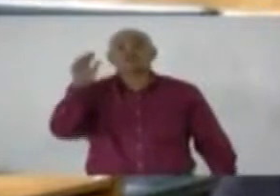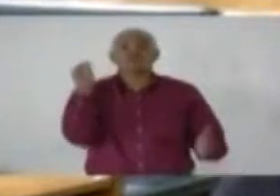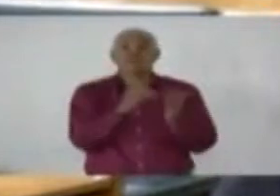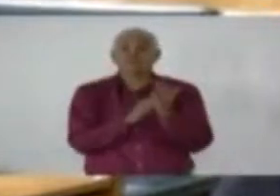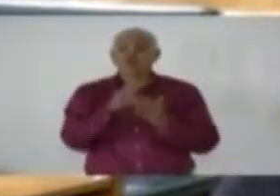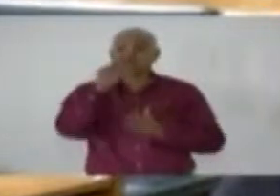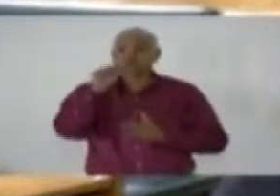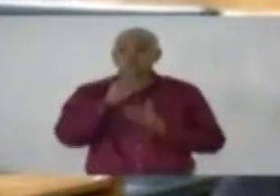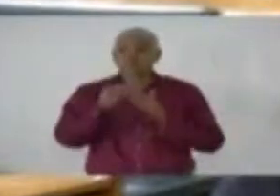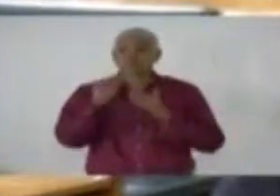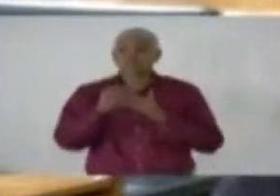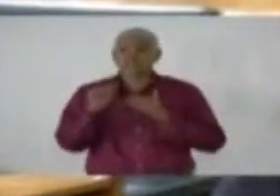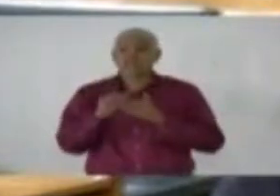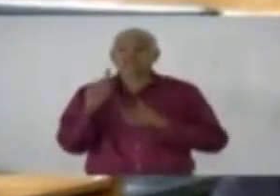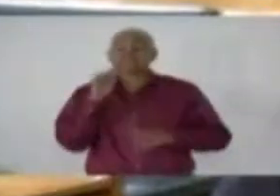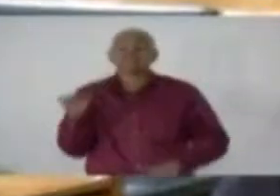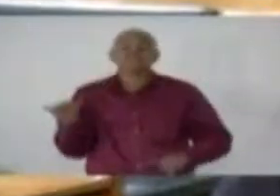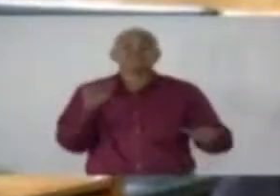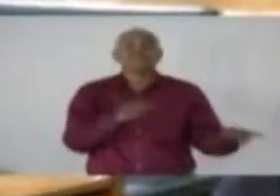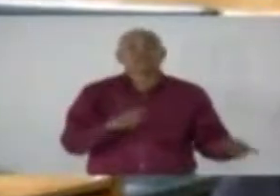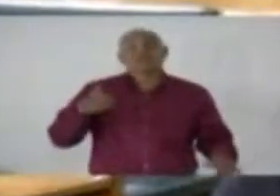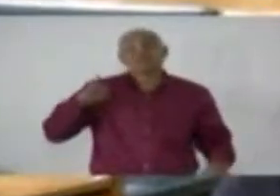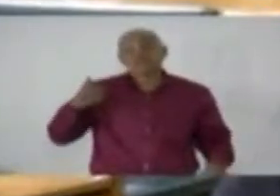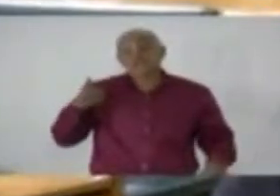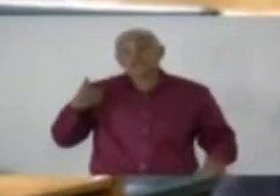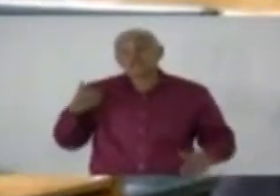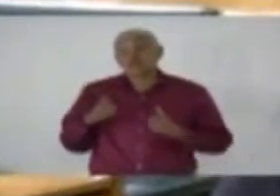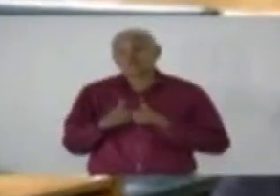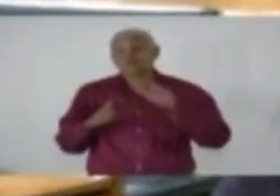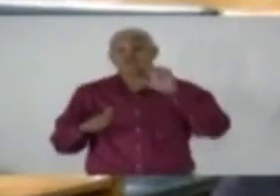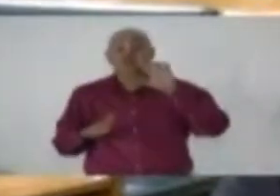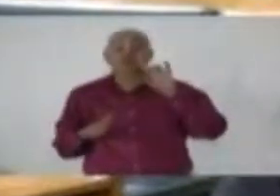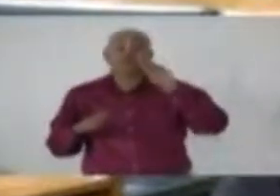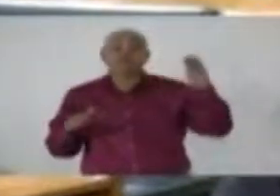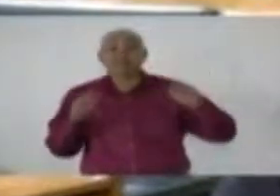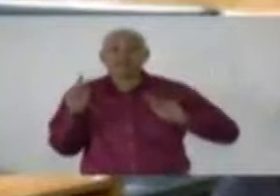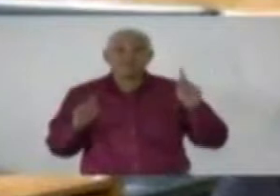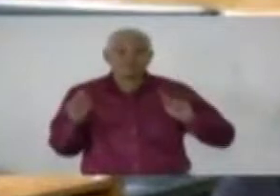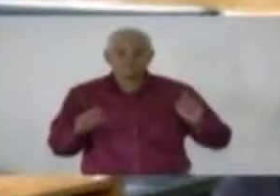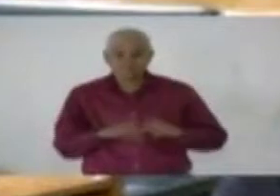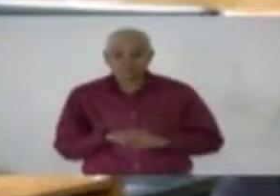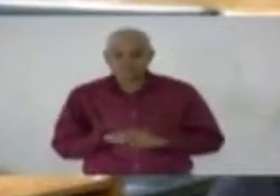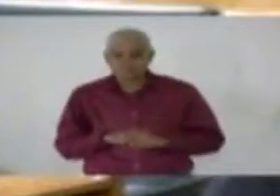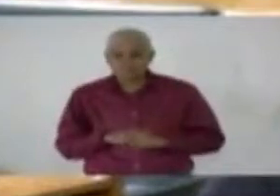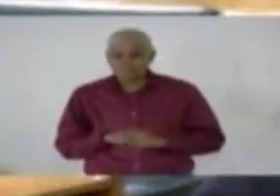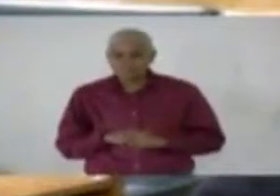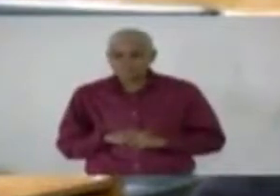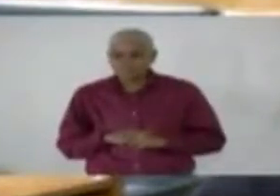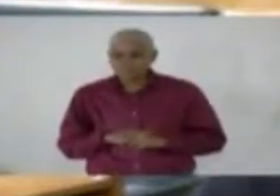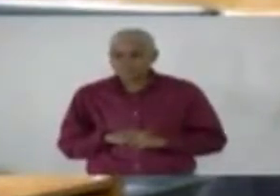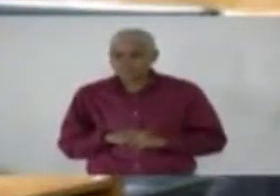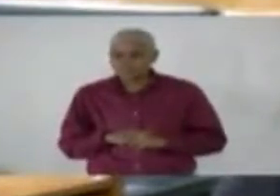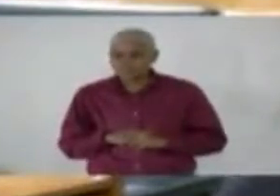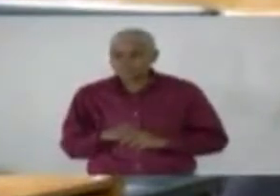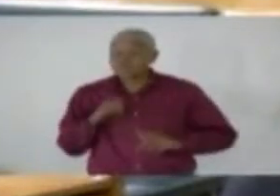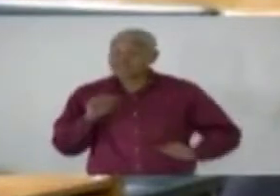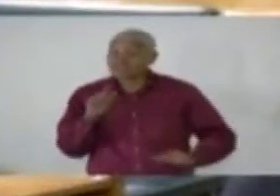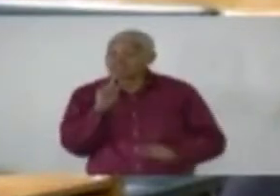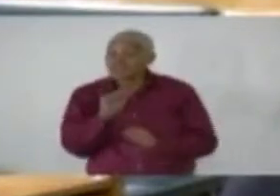$43,000 US, about the same as Canada with 38 million people. Now, I can assure